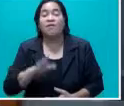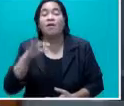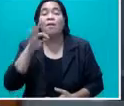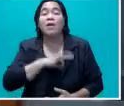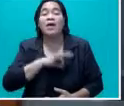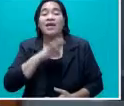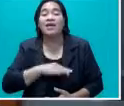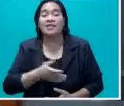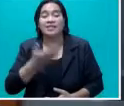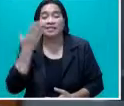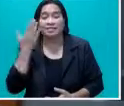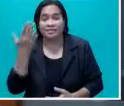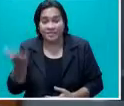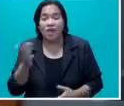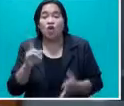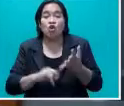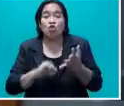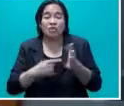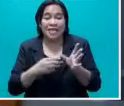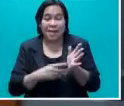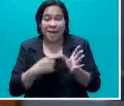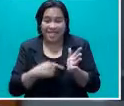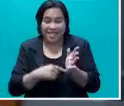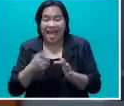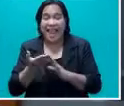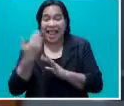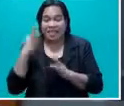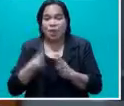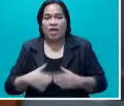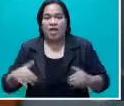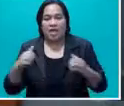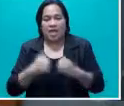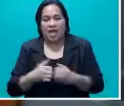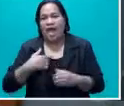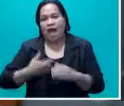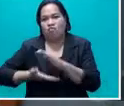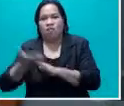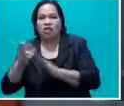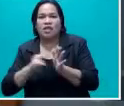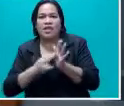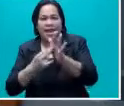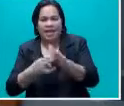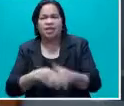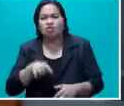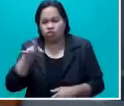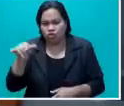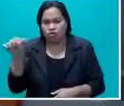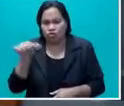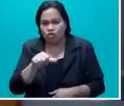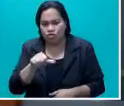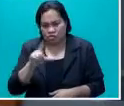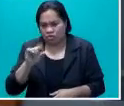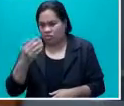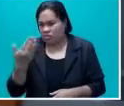of Honorable Usamate, last weekend I went to Nandi, and he should do that quite